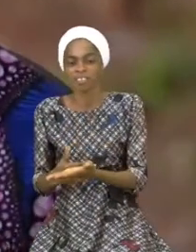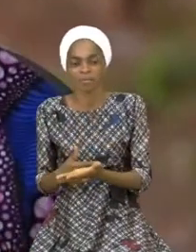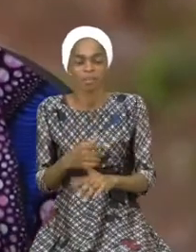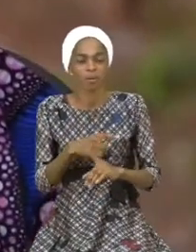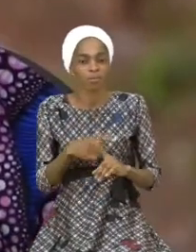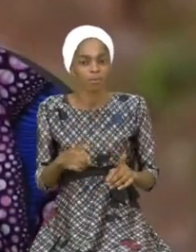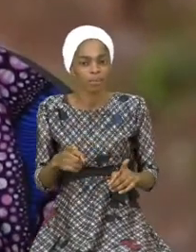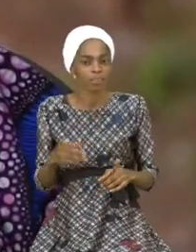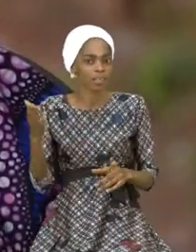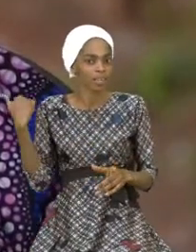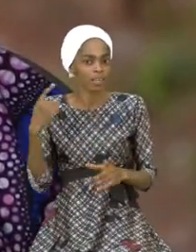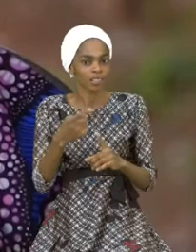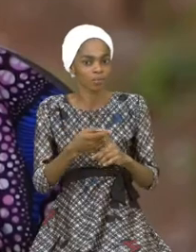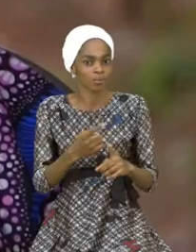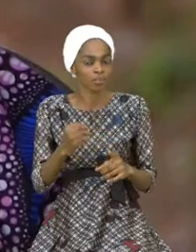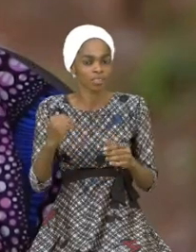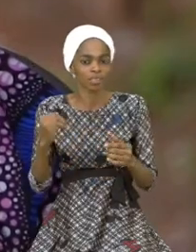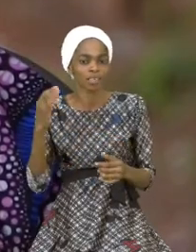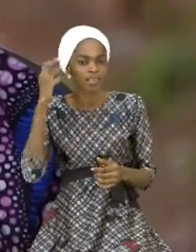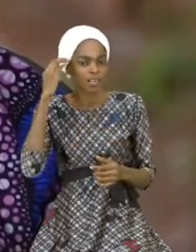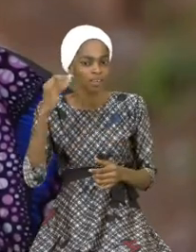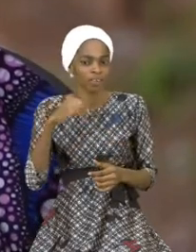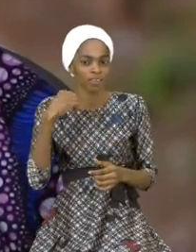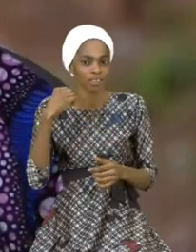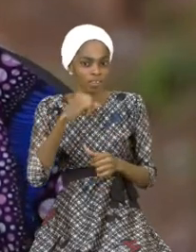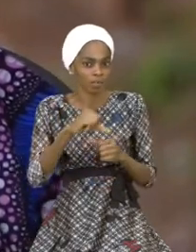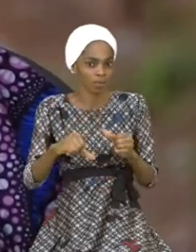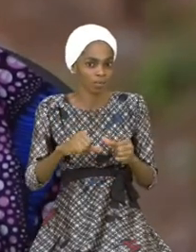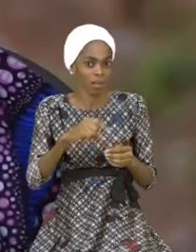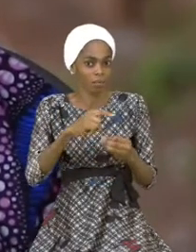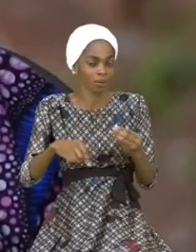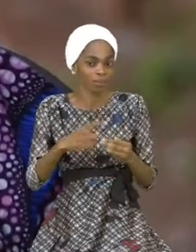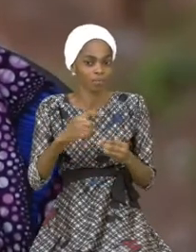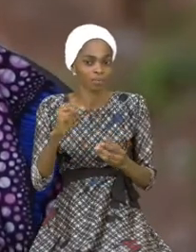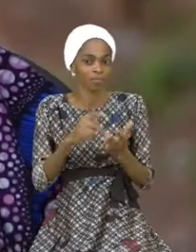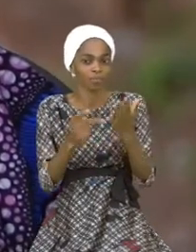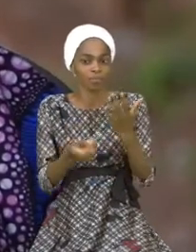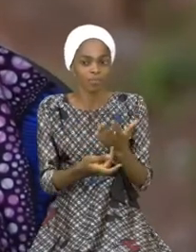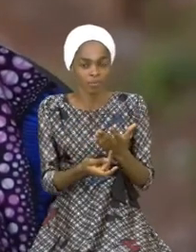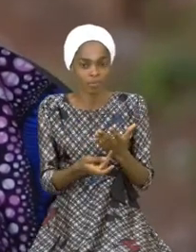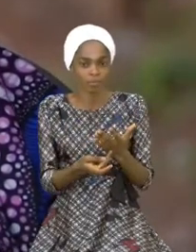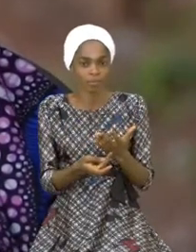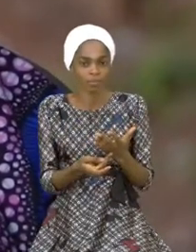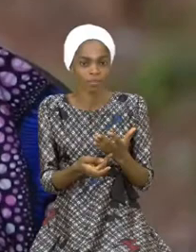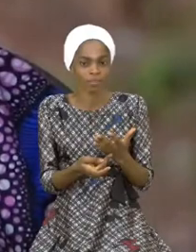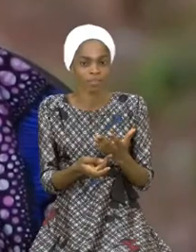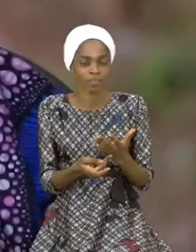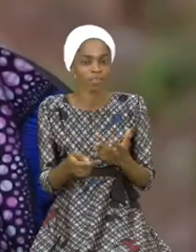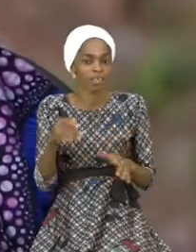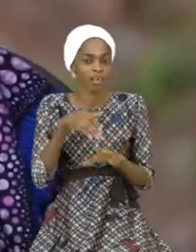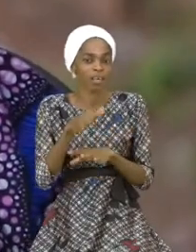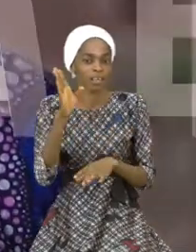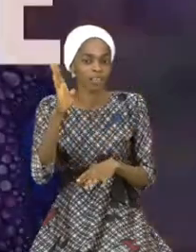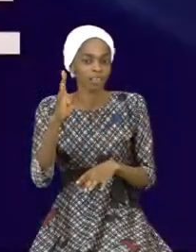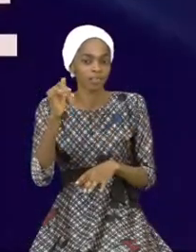had last month I heard of my crusade which was to take place at Bayelsa State